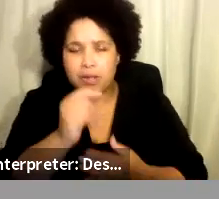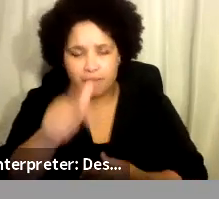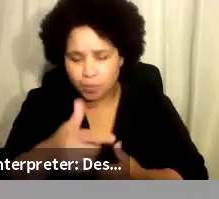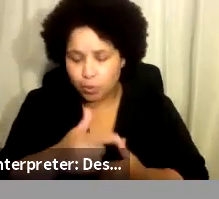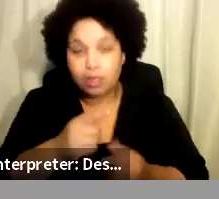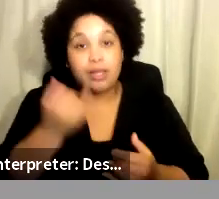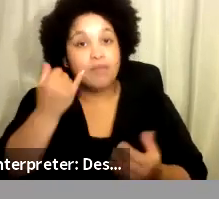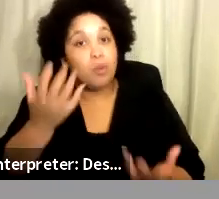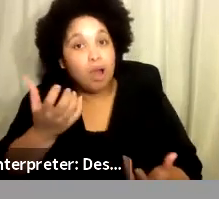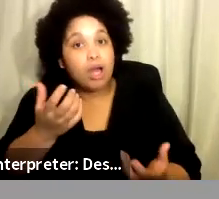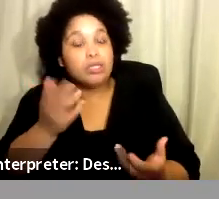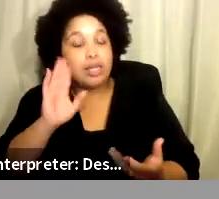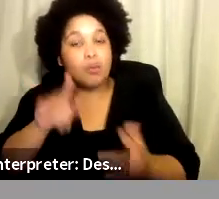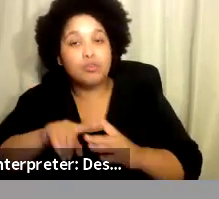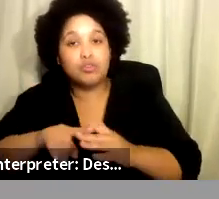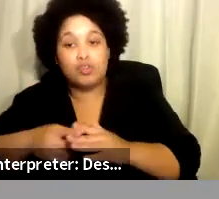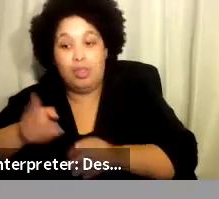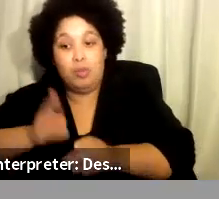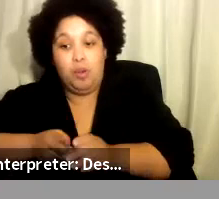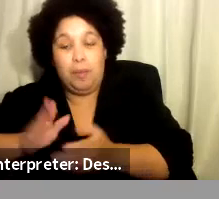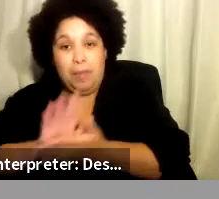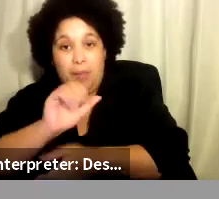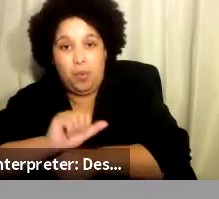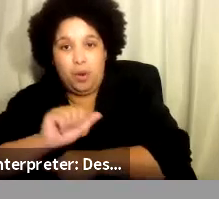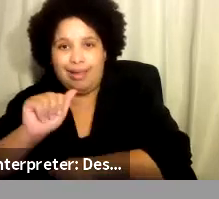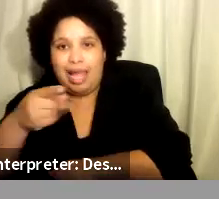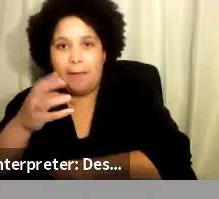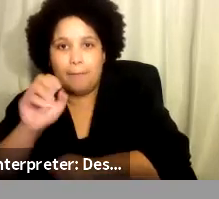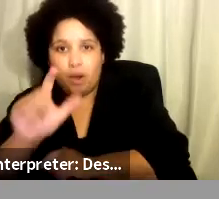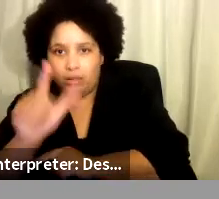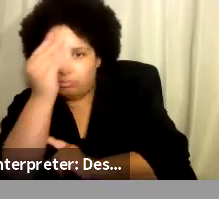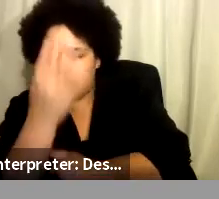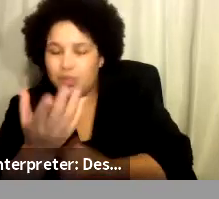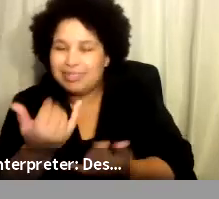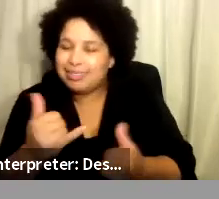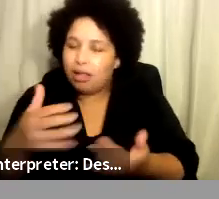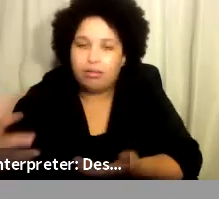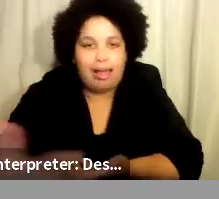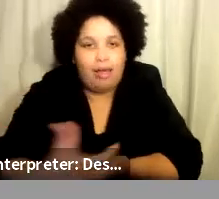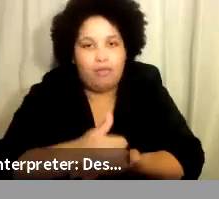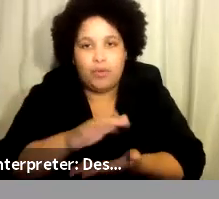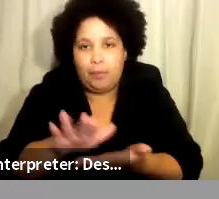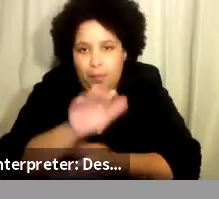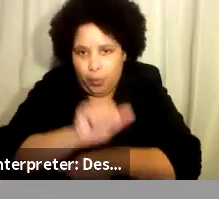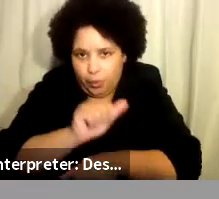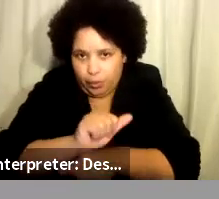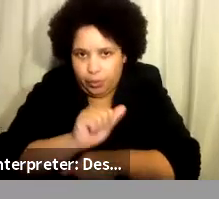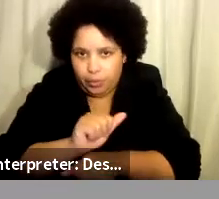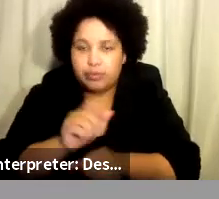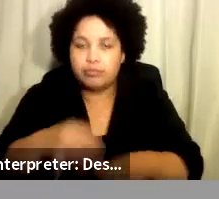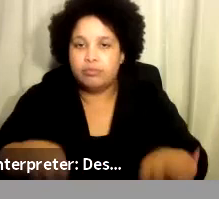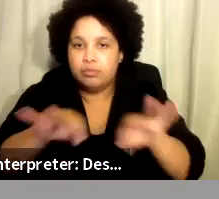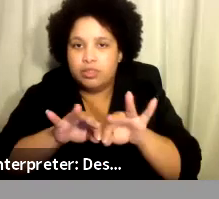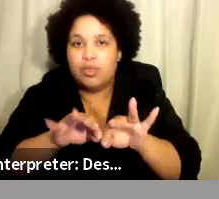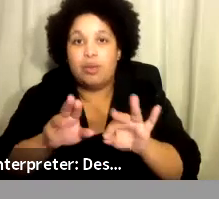August, that enrollment will start in April. So I highly suggest starting to get those documents gathered so that when enrollment starts, you are